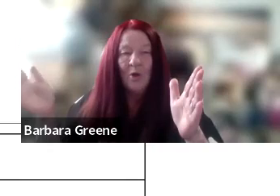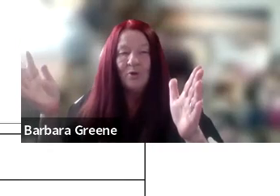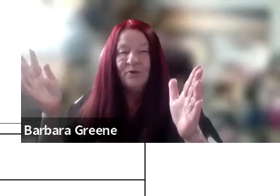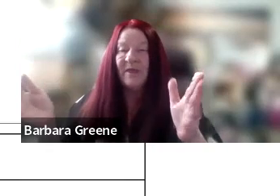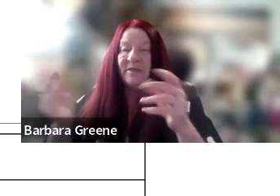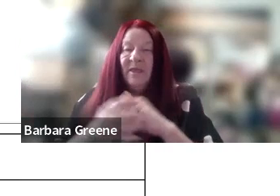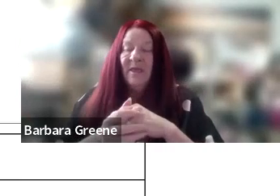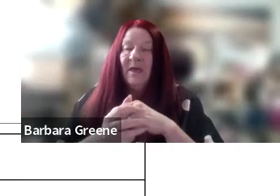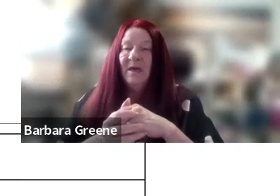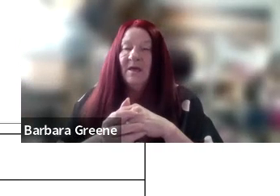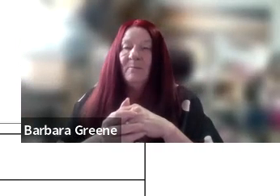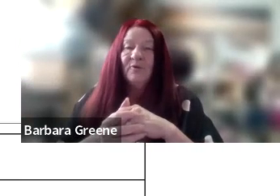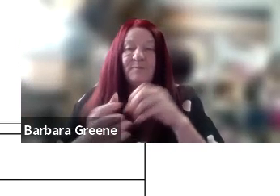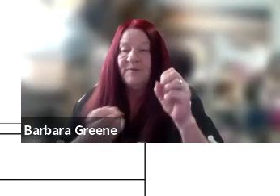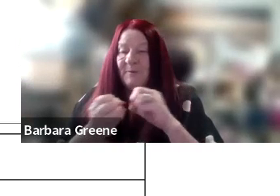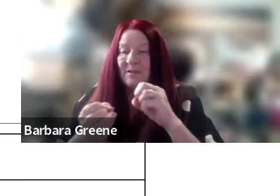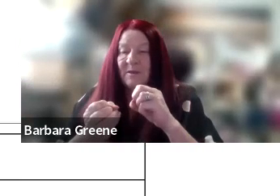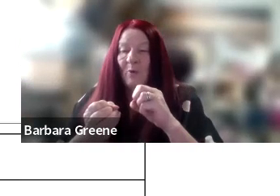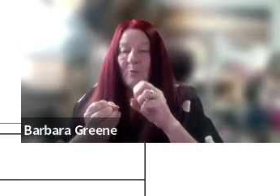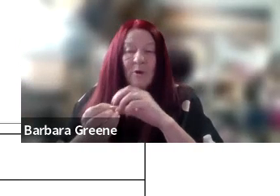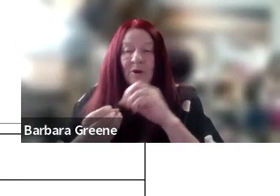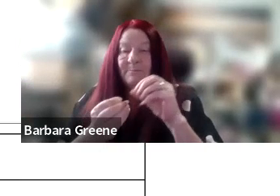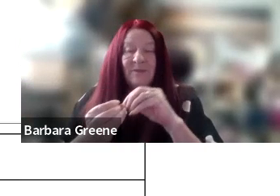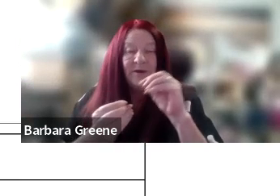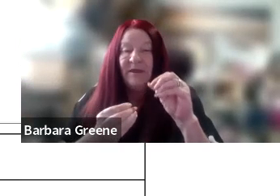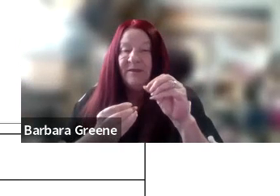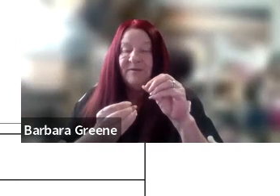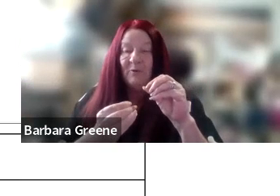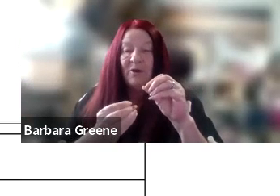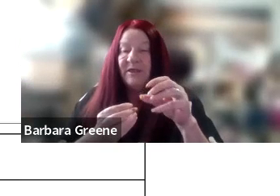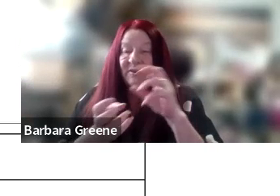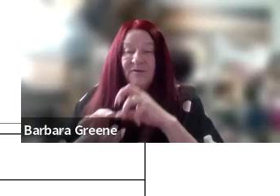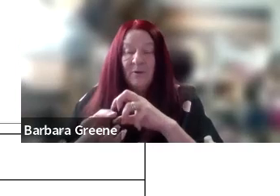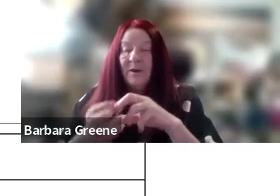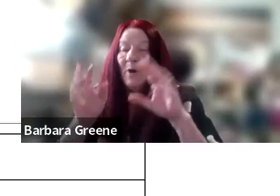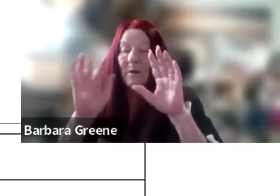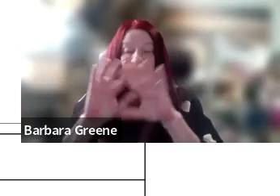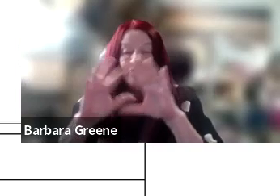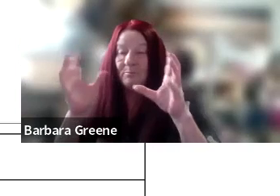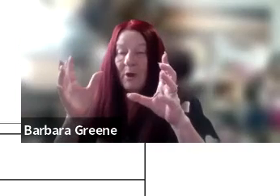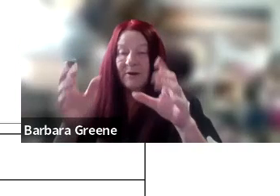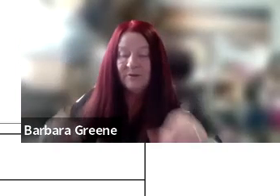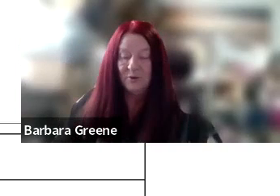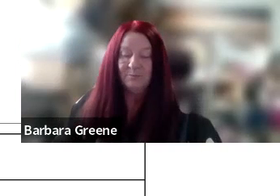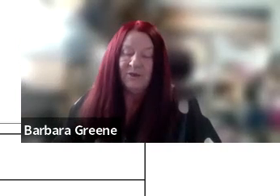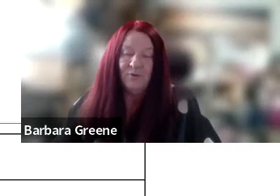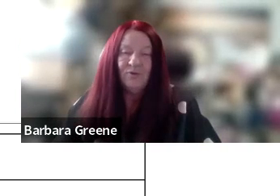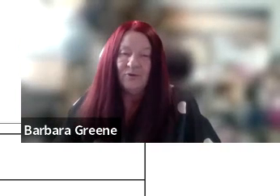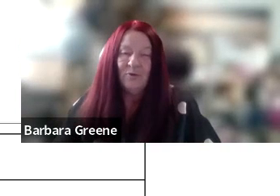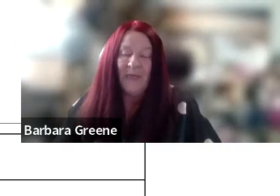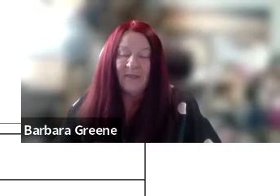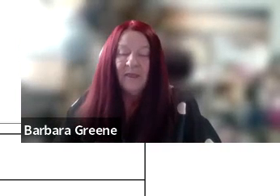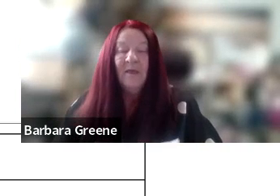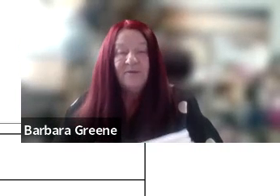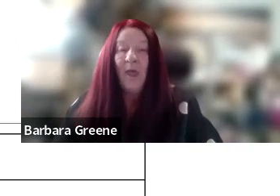and the goals, and more specifically, what were going to be the needs that were going to get us where, and what actual product could be used